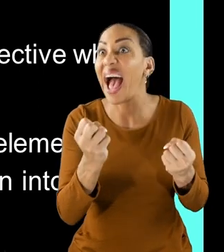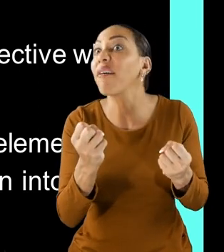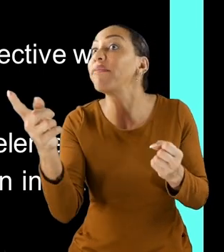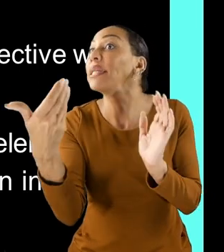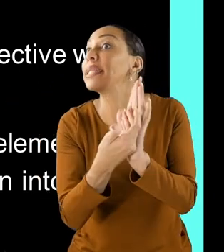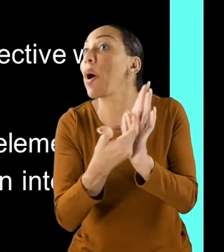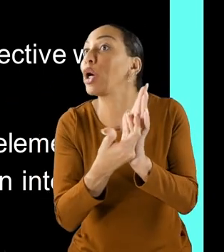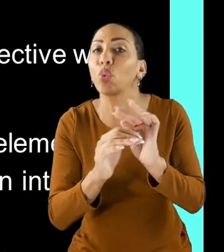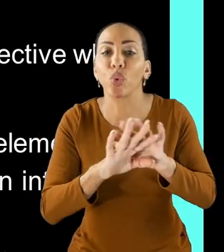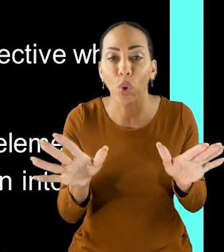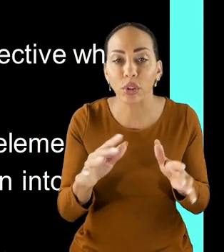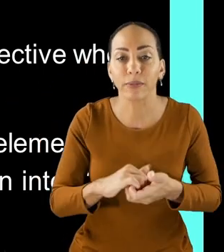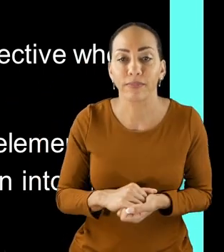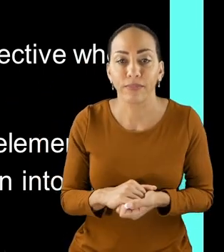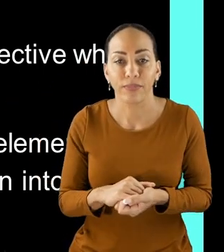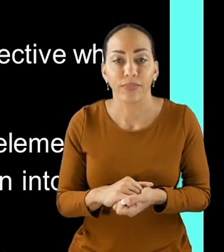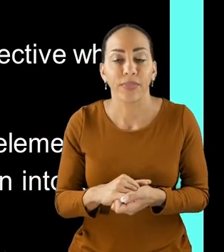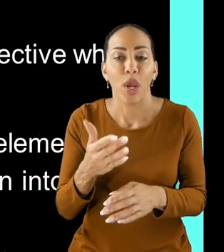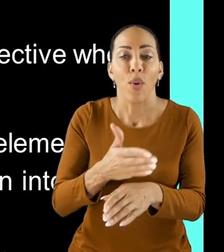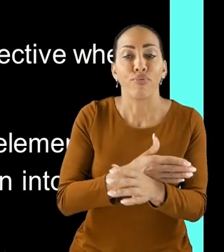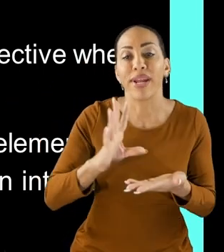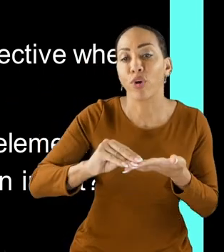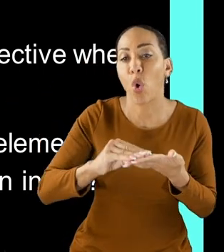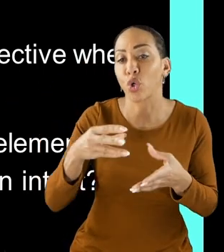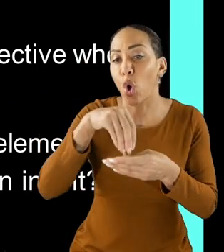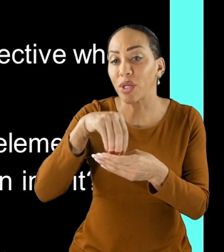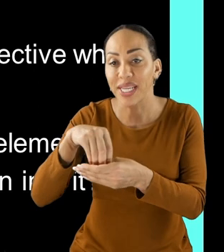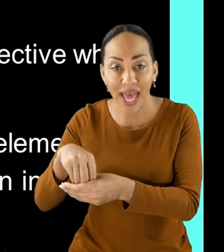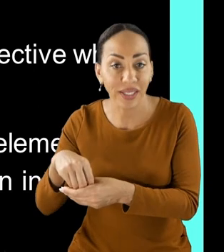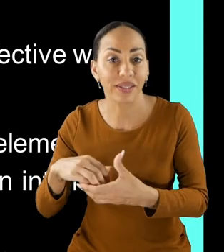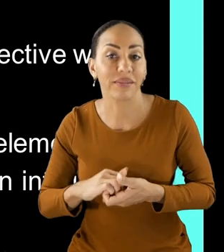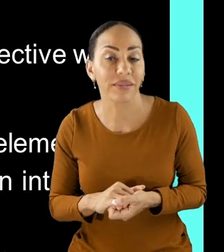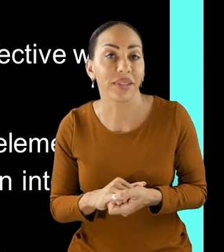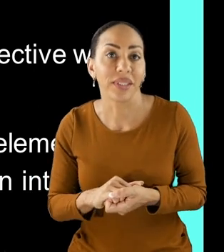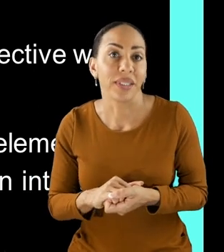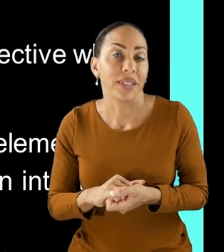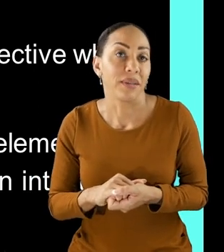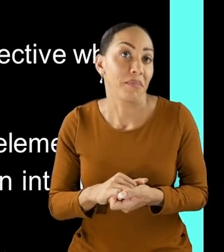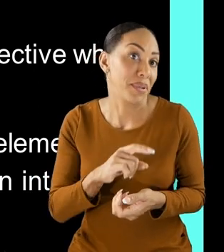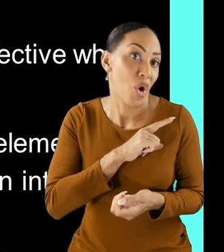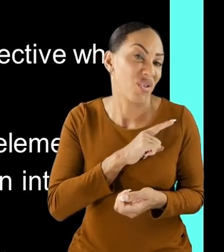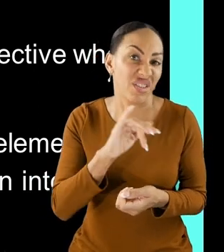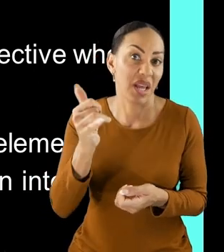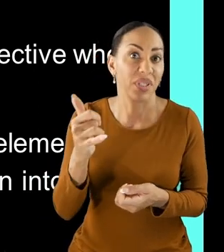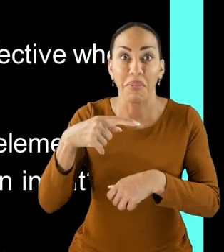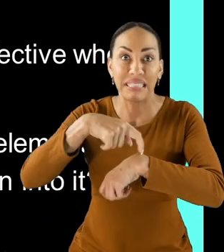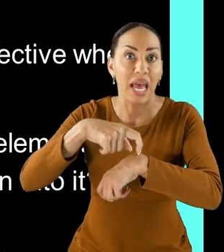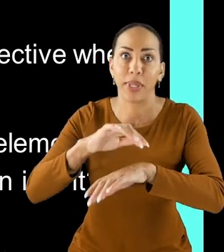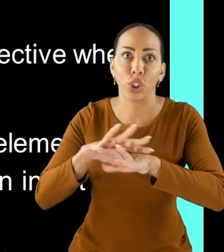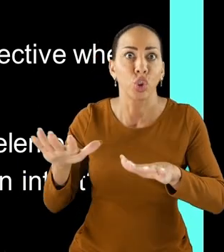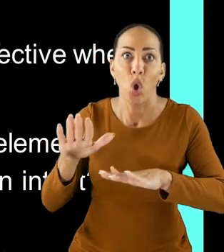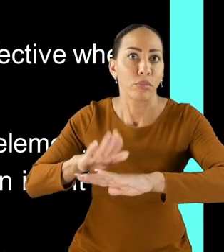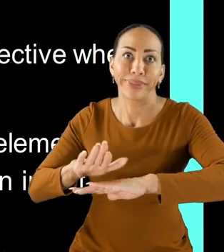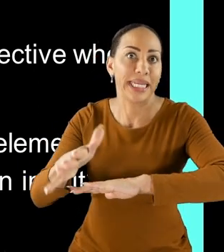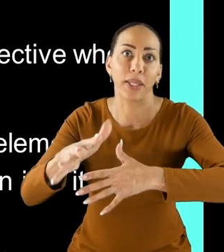Question about how you can pre-record and pre-construct content effectively when performance timings are unpredictable. And